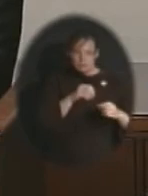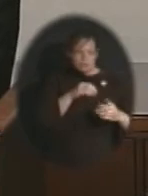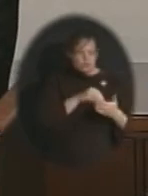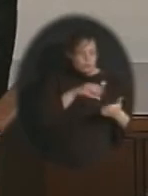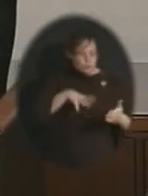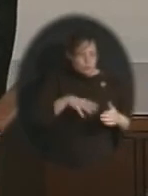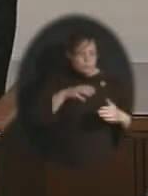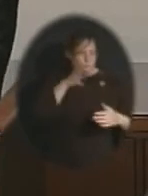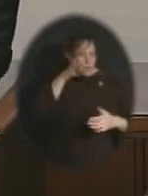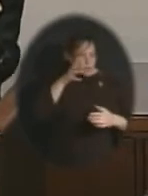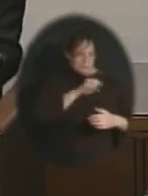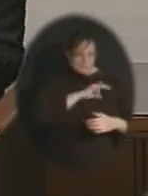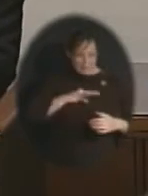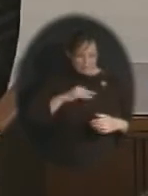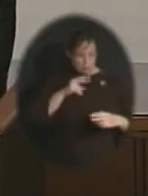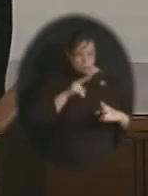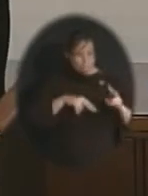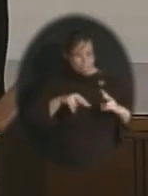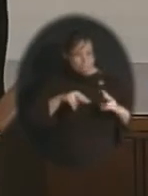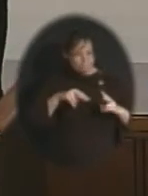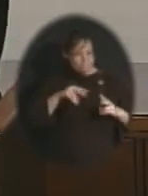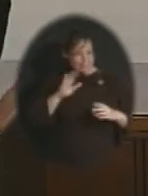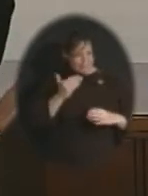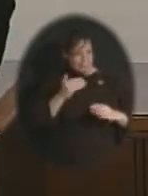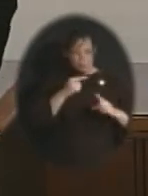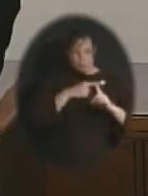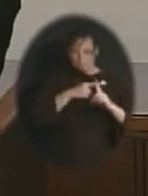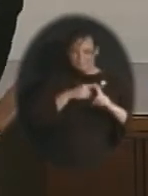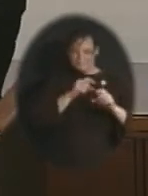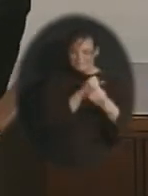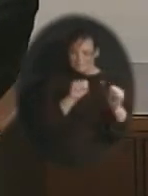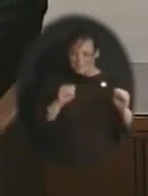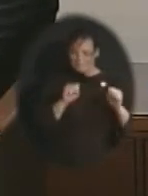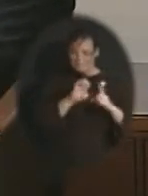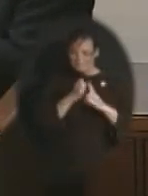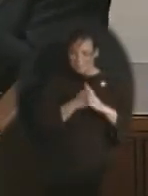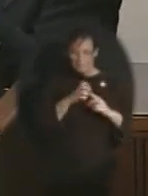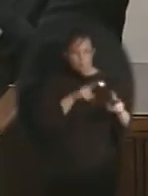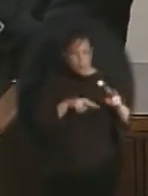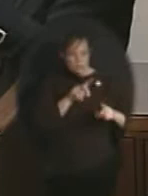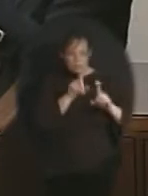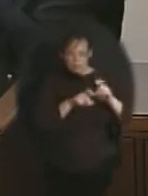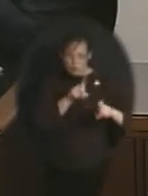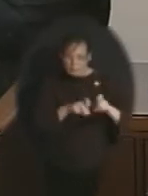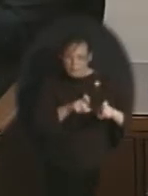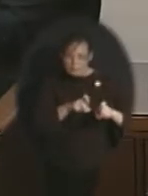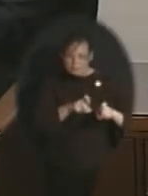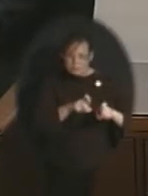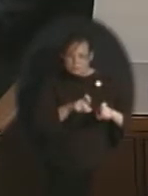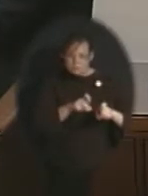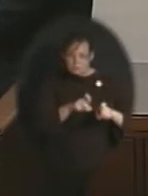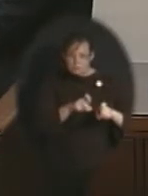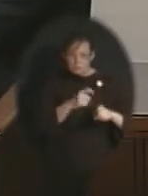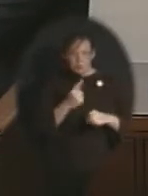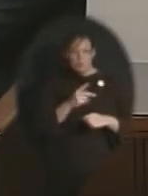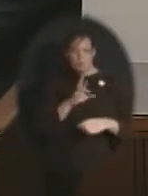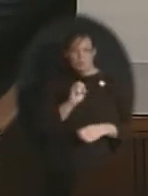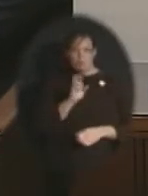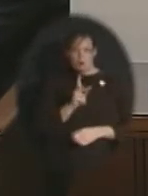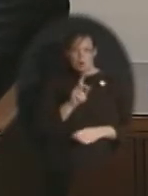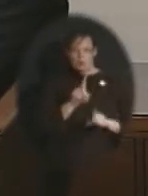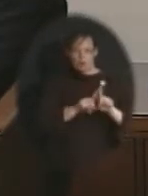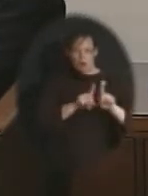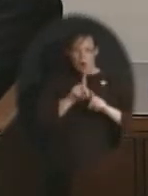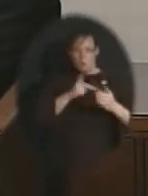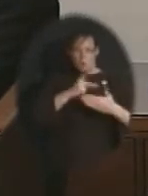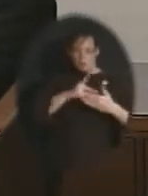positive environments? And our results look very positive. So we're watching kind of those surveys. Was it just the Rockstar program at Indian